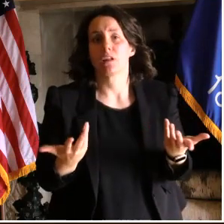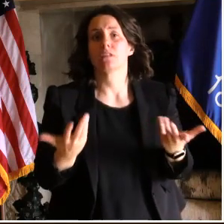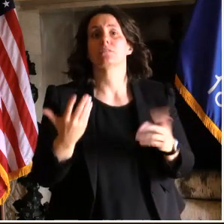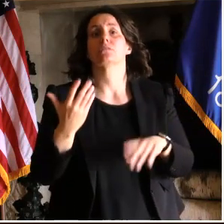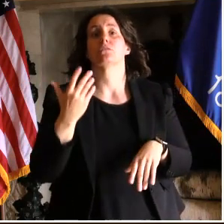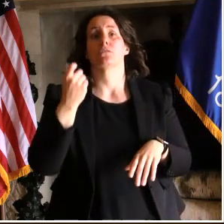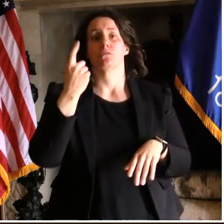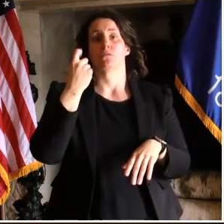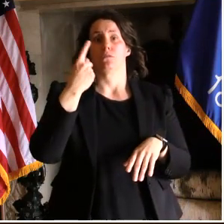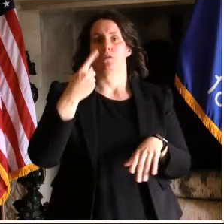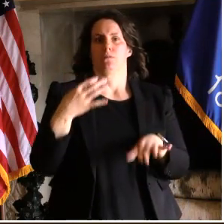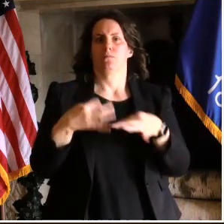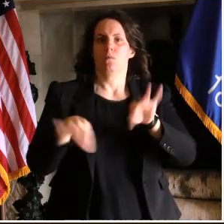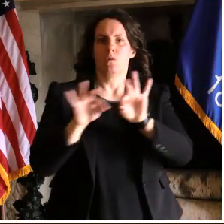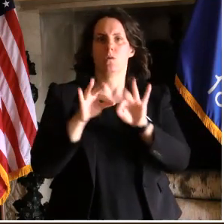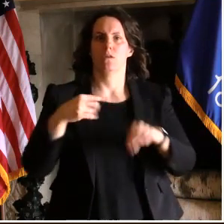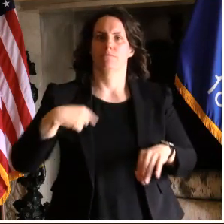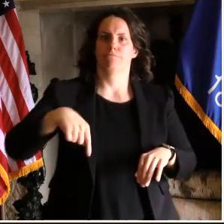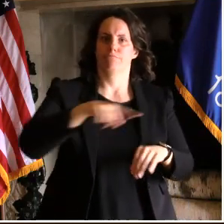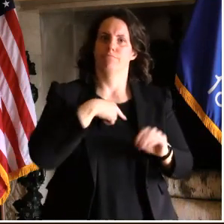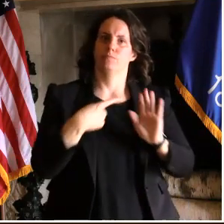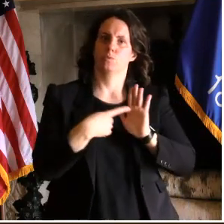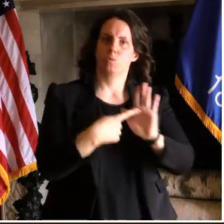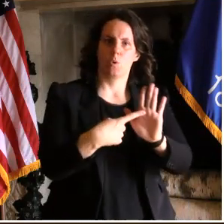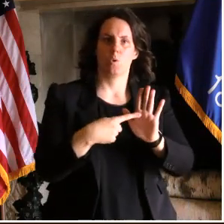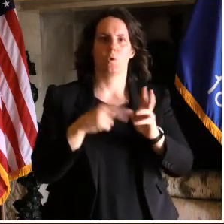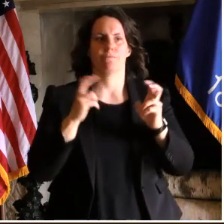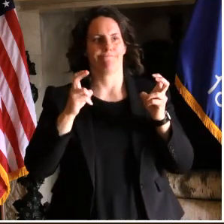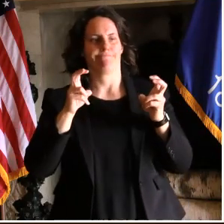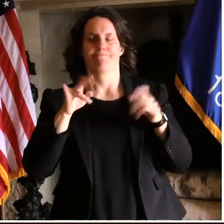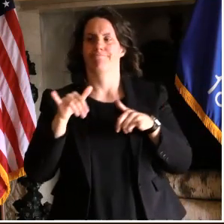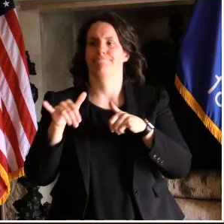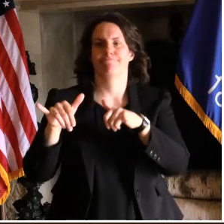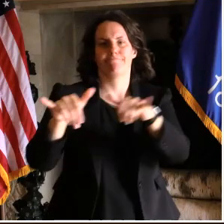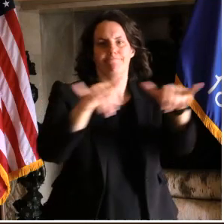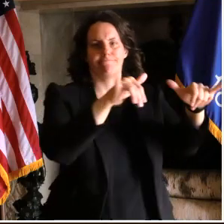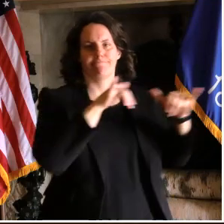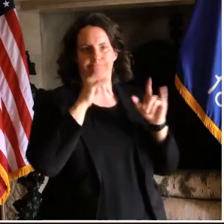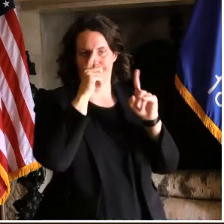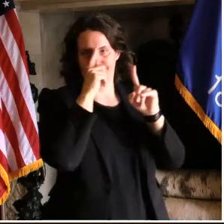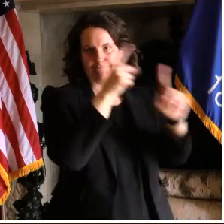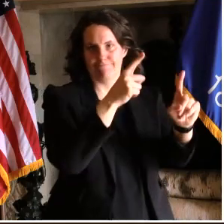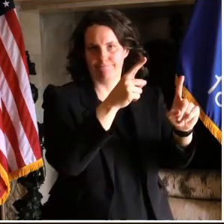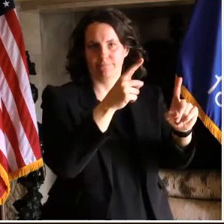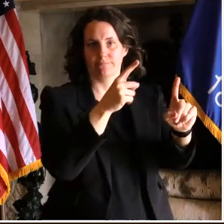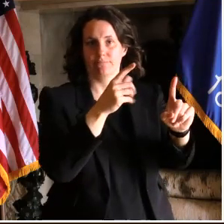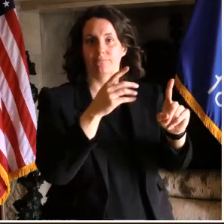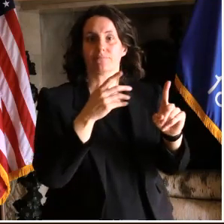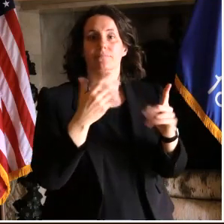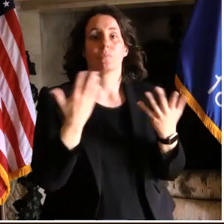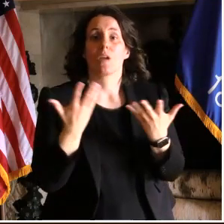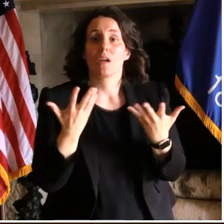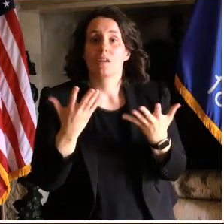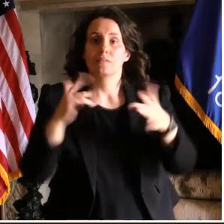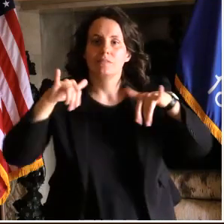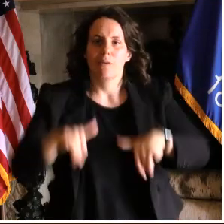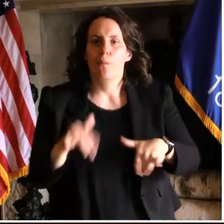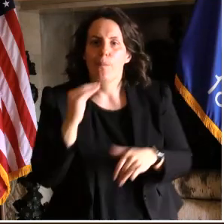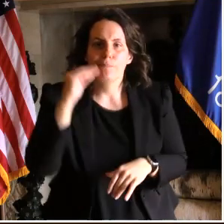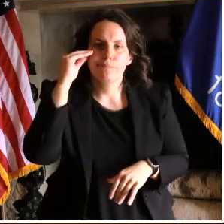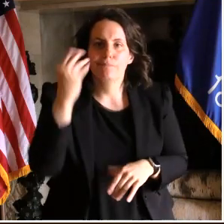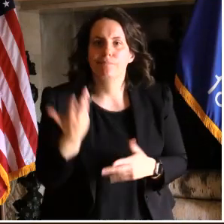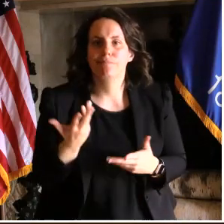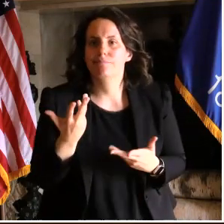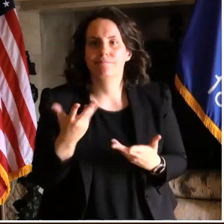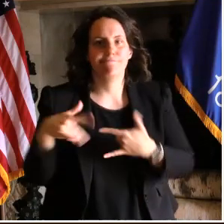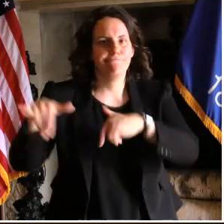common theme, and a common theme is around stay at home. We can do this. It's